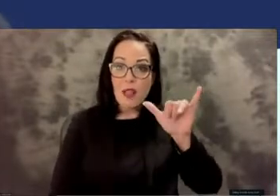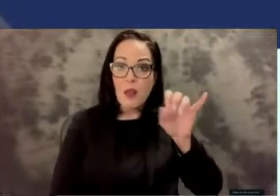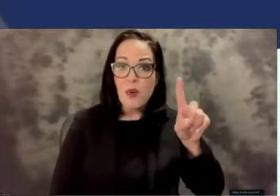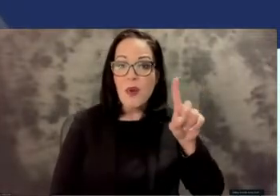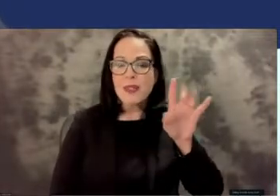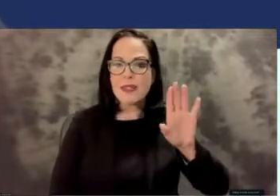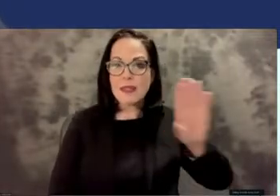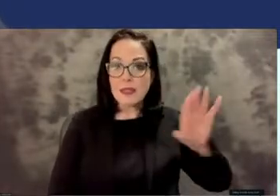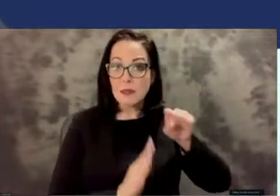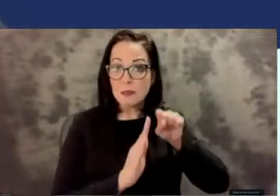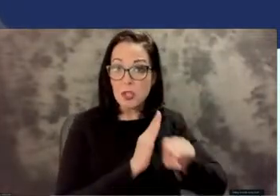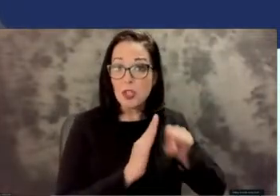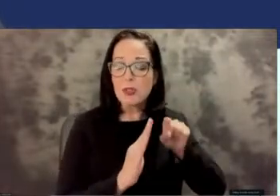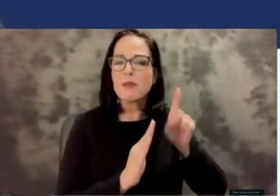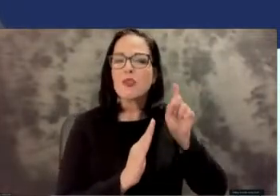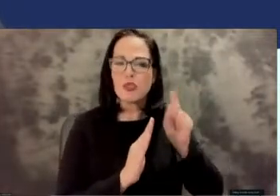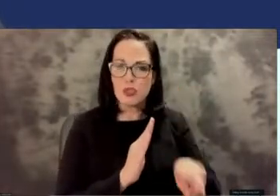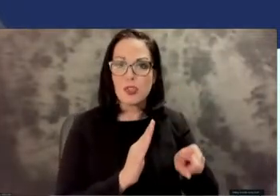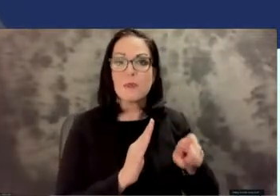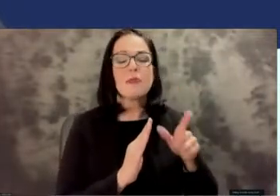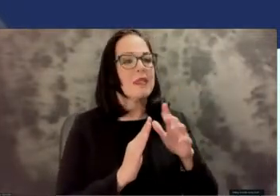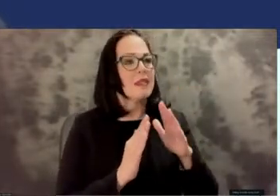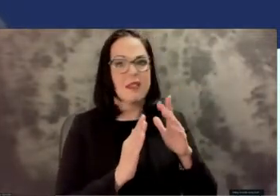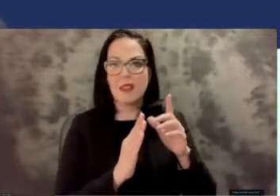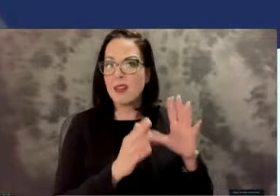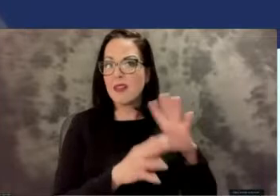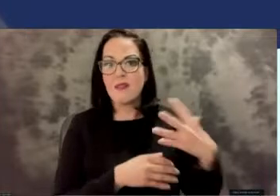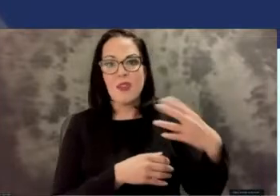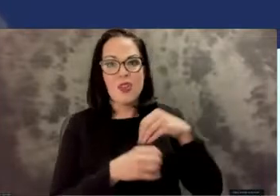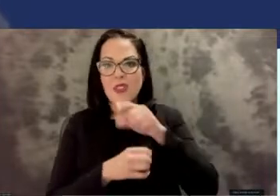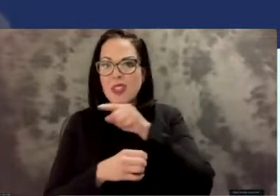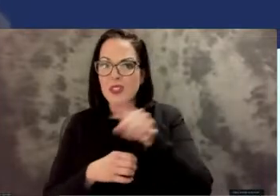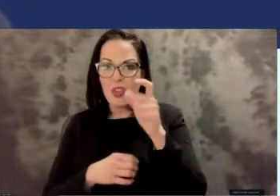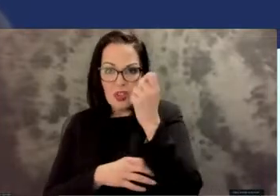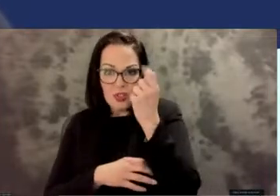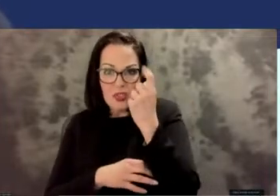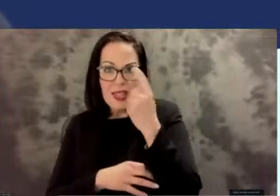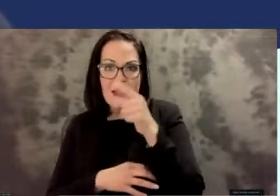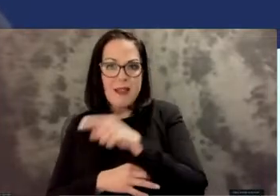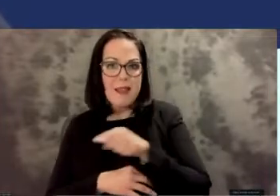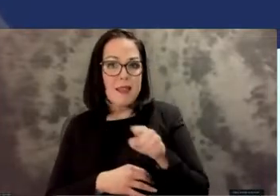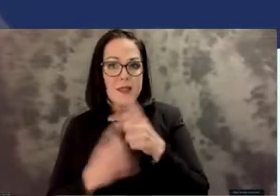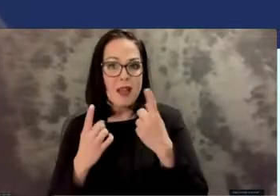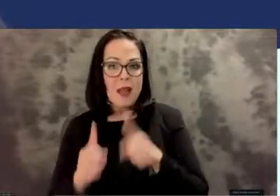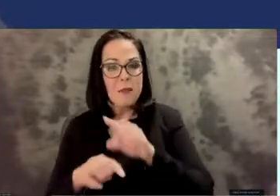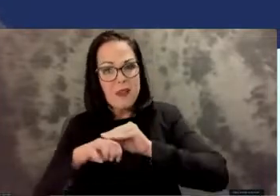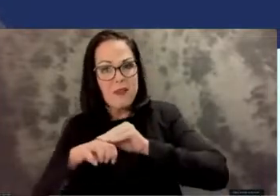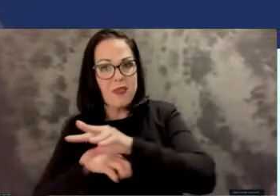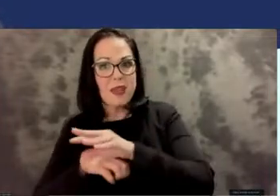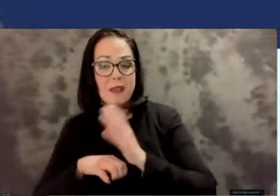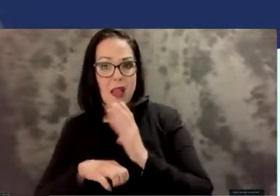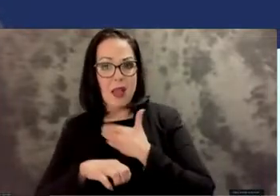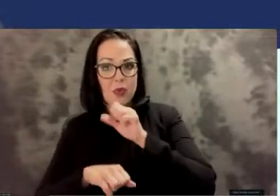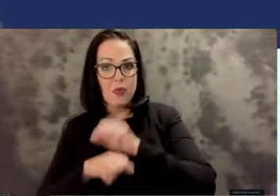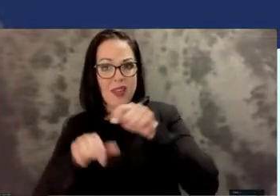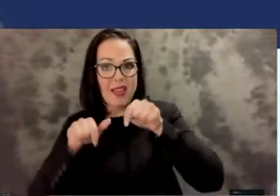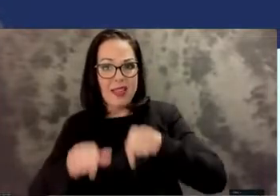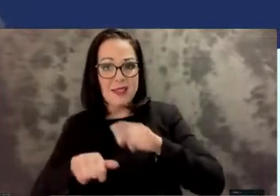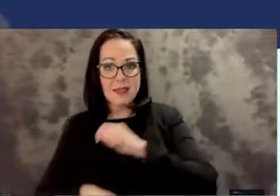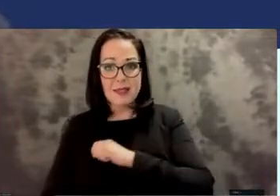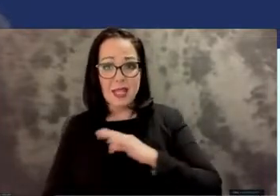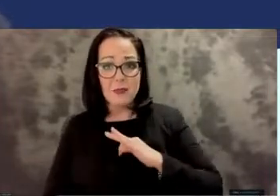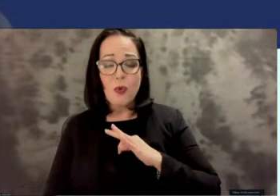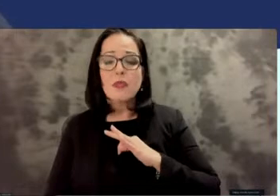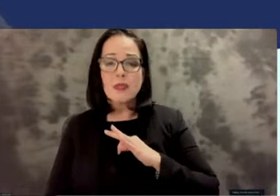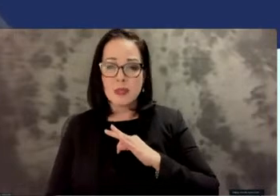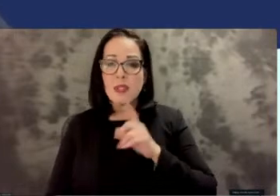inseparable from our shared understanding of the effects of the COVID-19 pandemic and from our work on this task force.